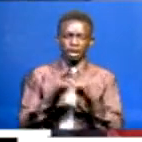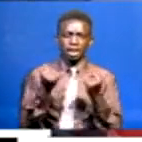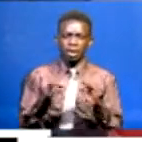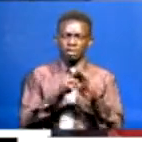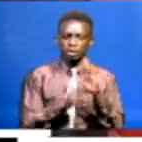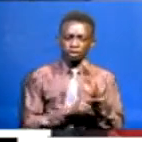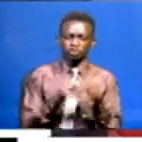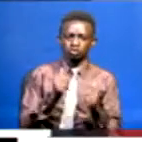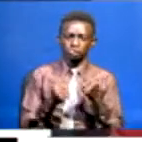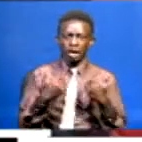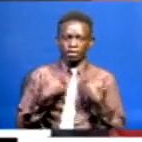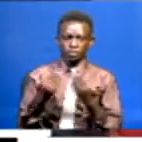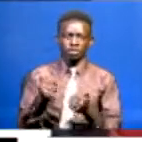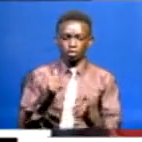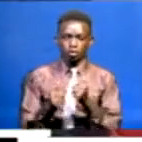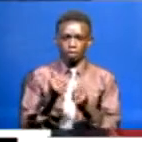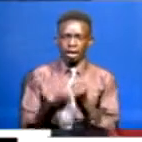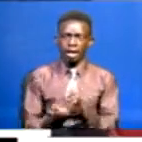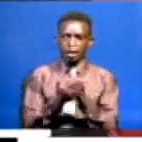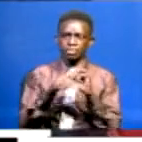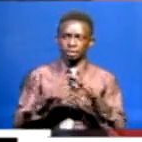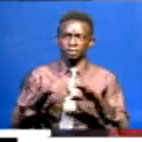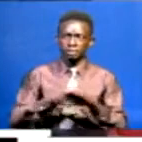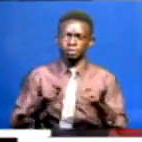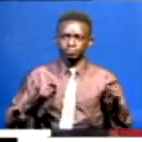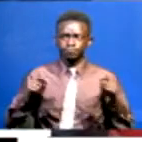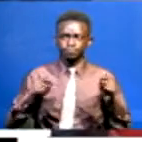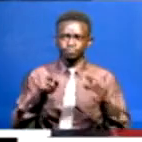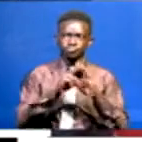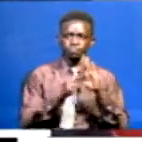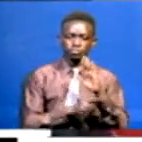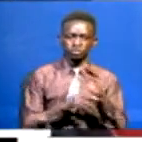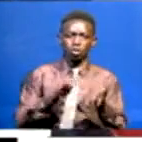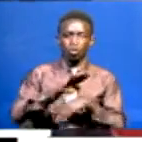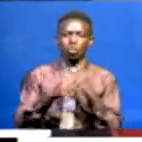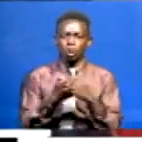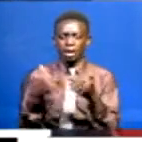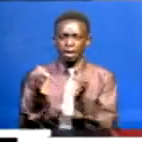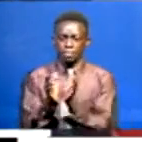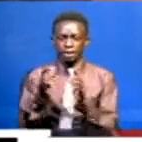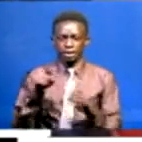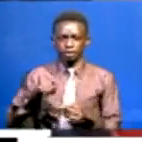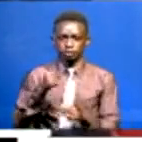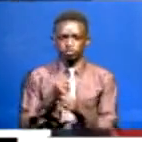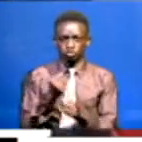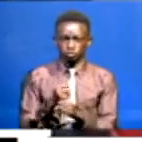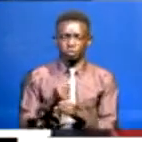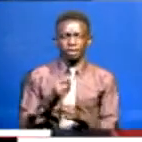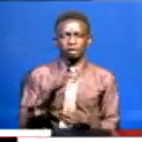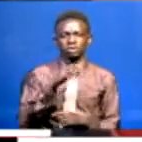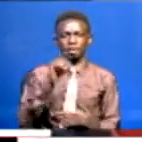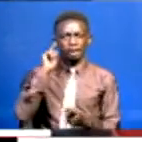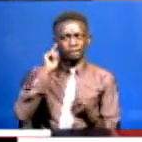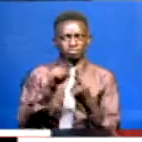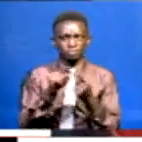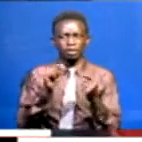regulating all that company needs to put in place to at least to remain